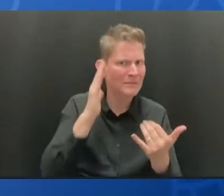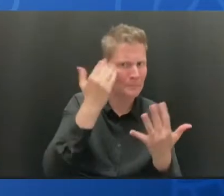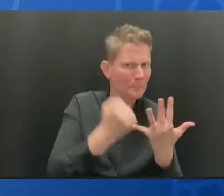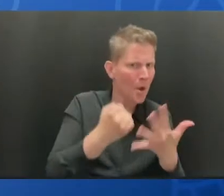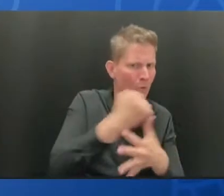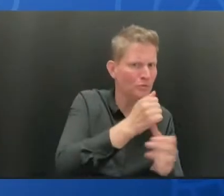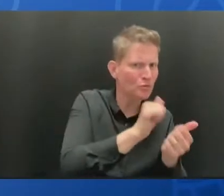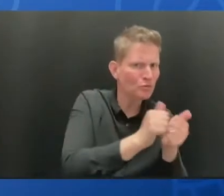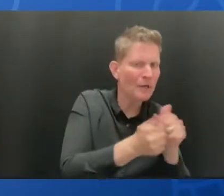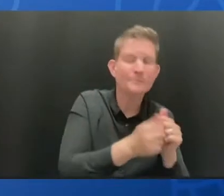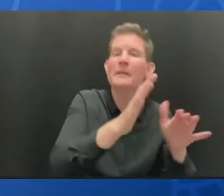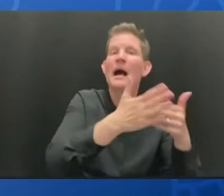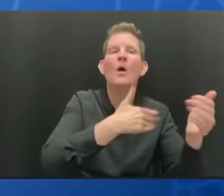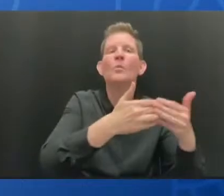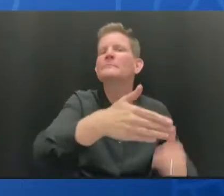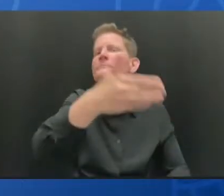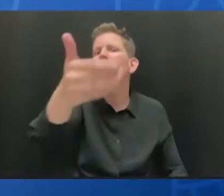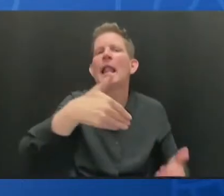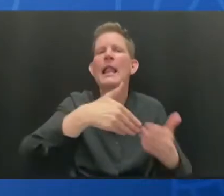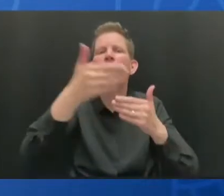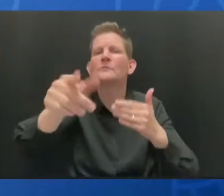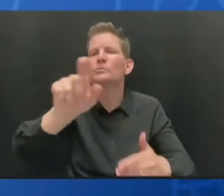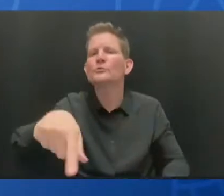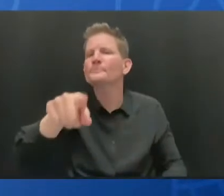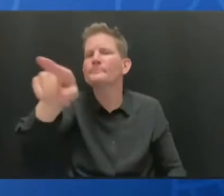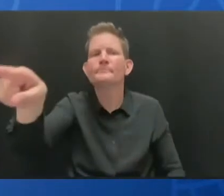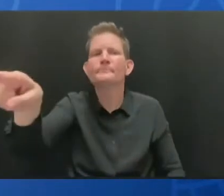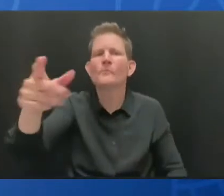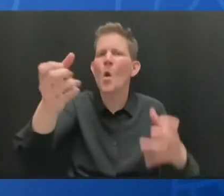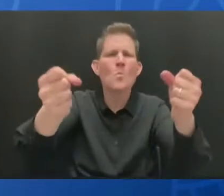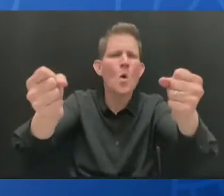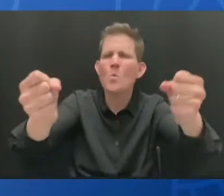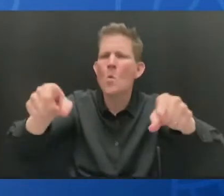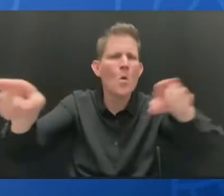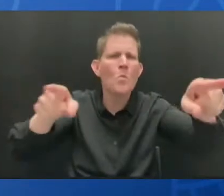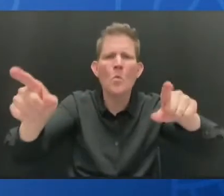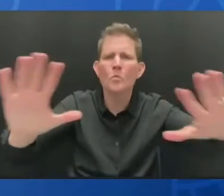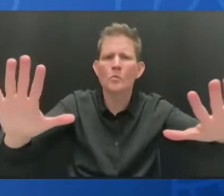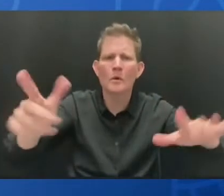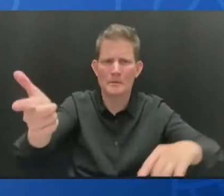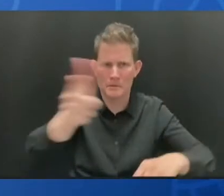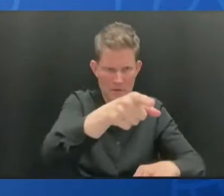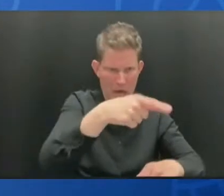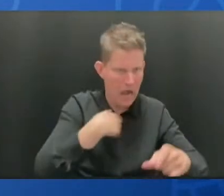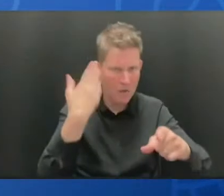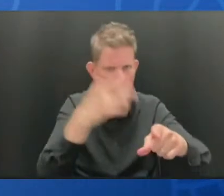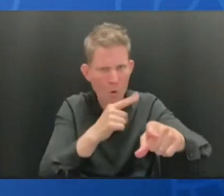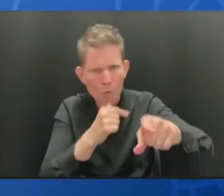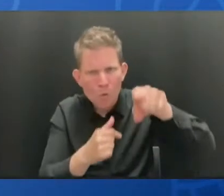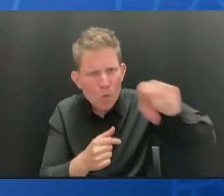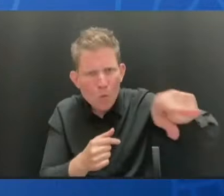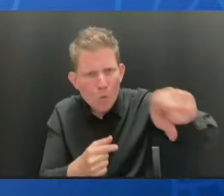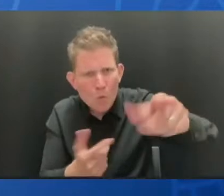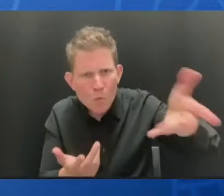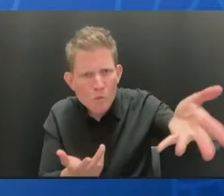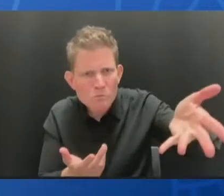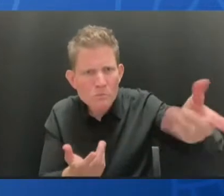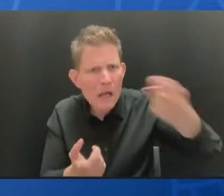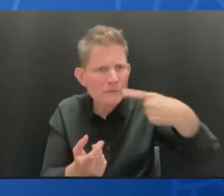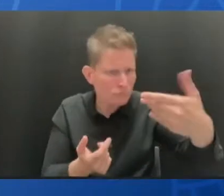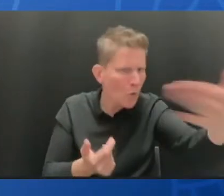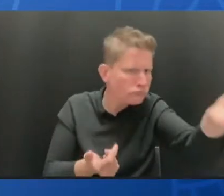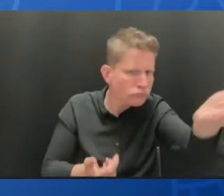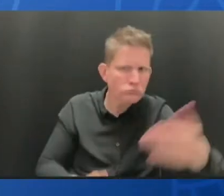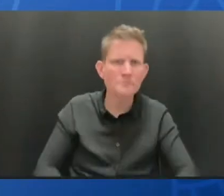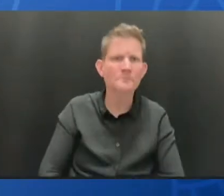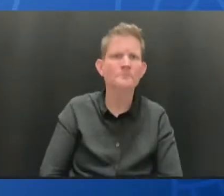Yes. Wait, no, sir. Oh, I'm sorry. I don't know who's speaking, but go ahead. Thank you, Tammy. Last week I asked you a